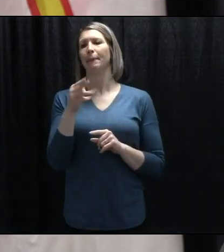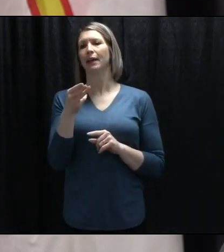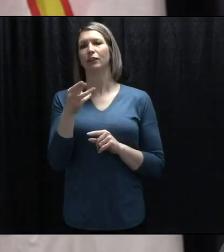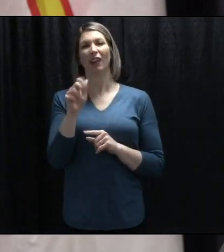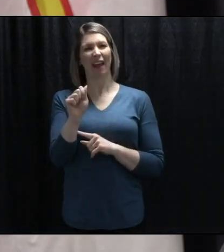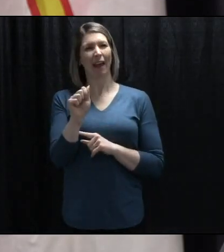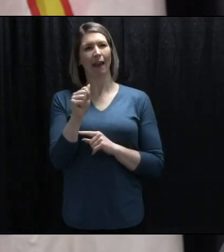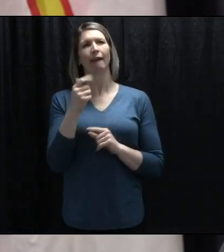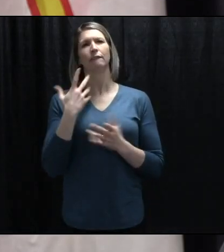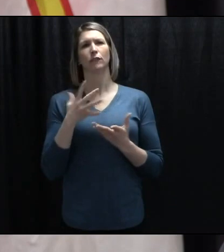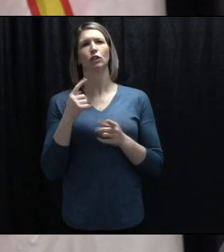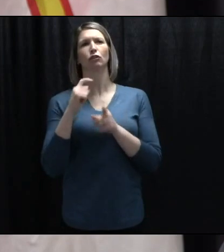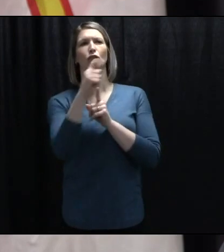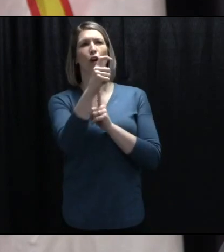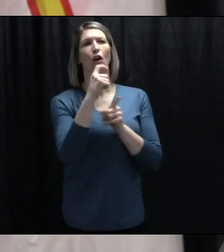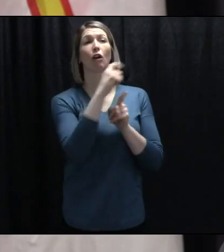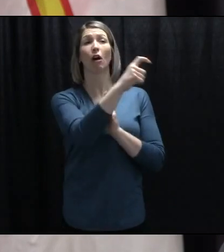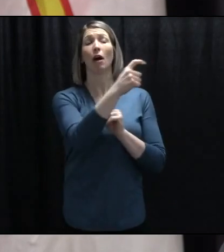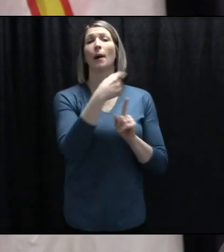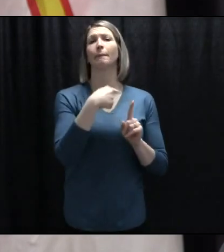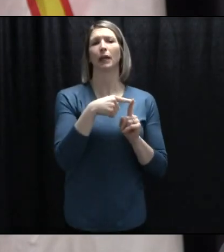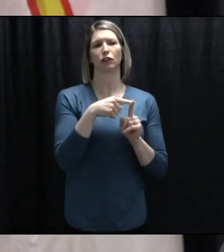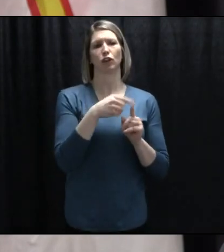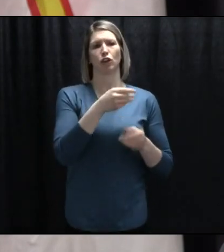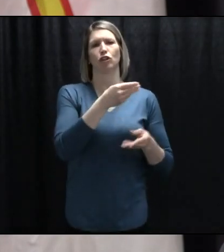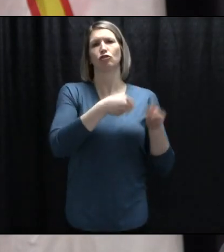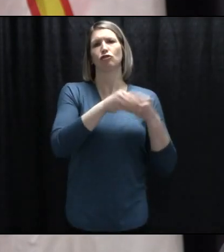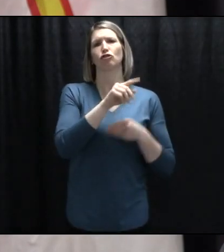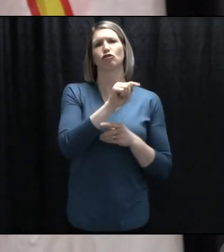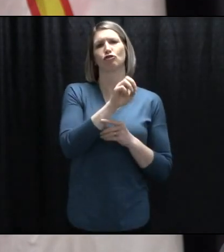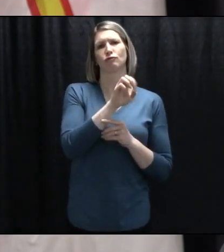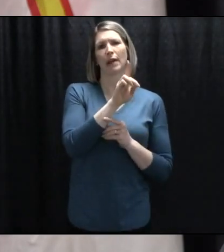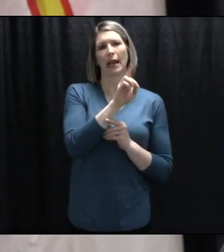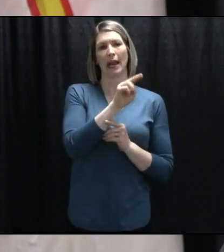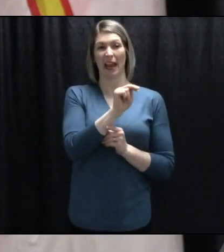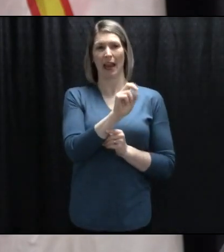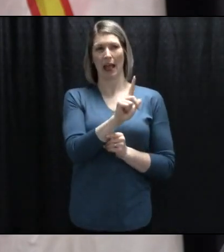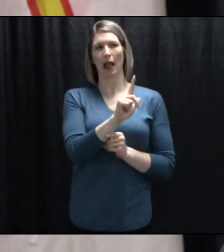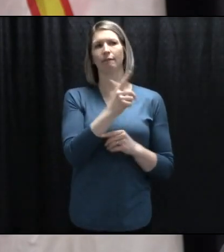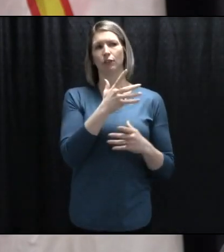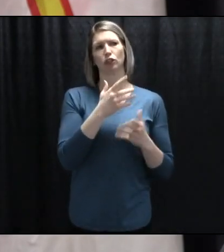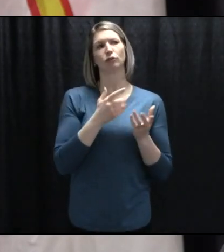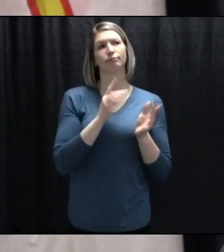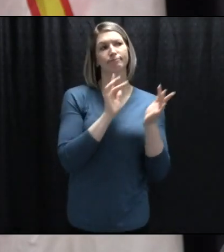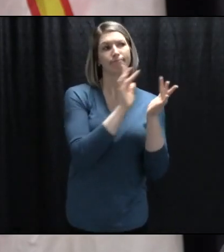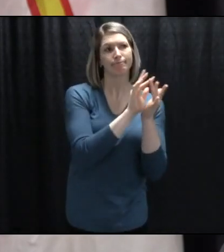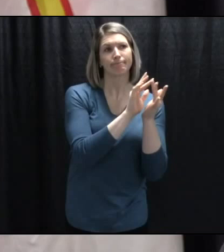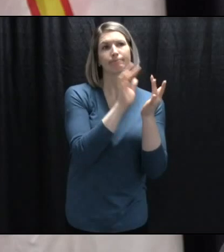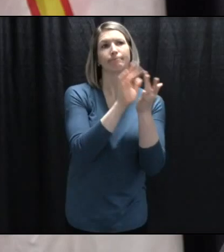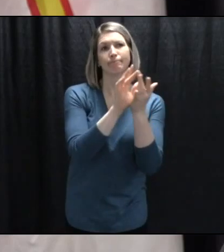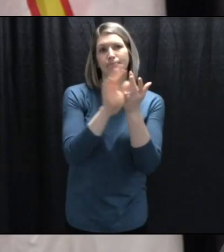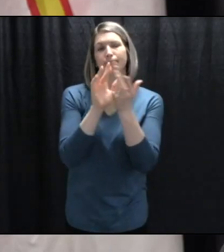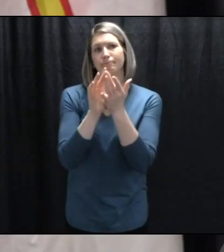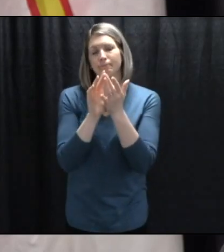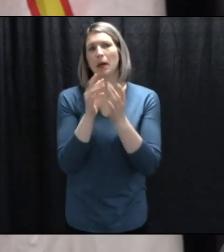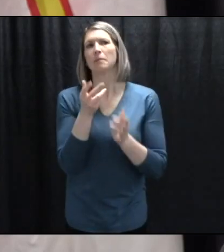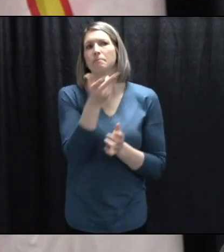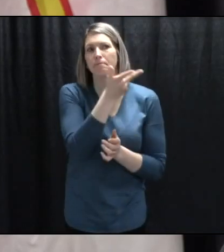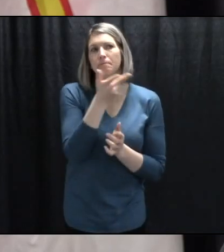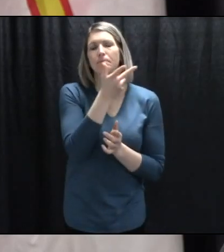the Trades NL. So we're working on a solution here. You know, our objective is to make sure that